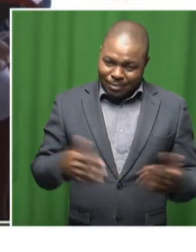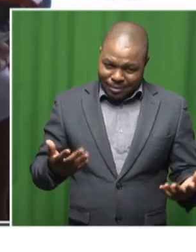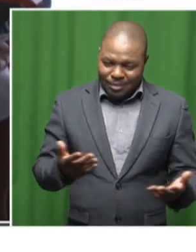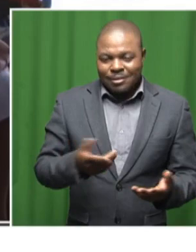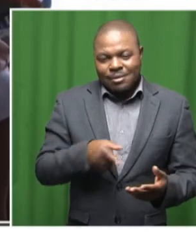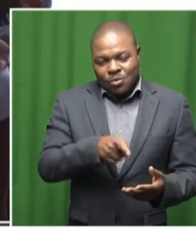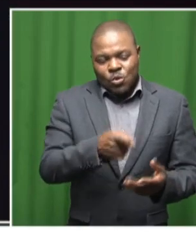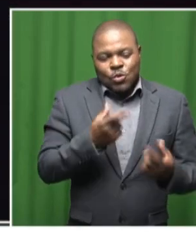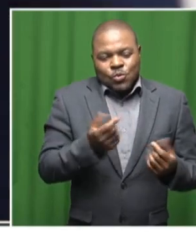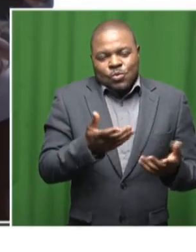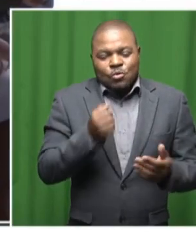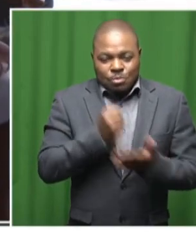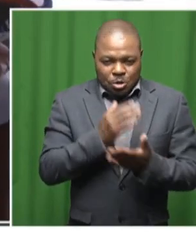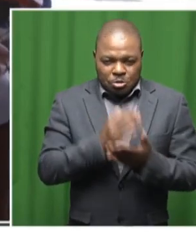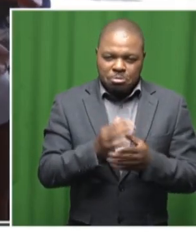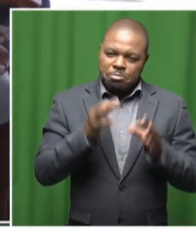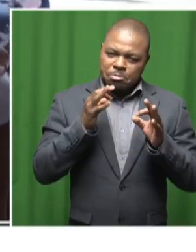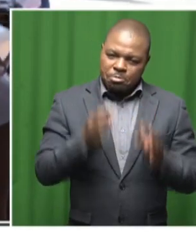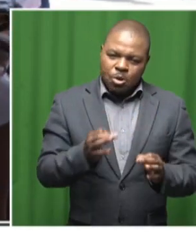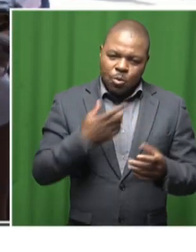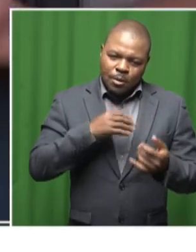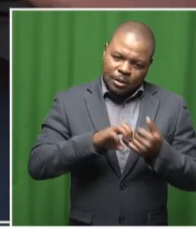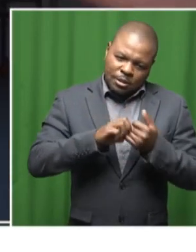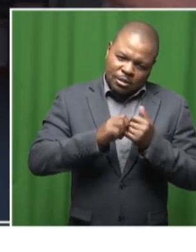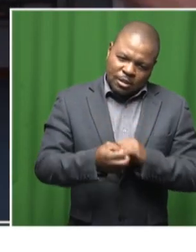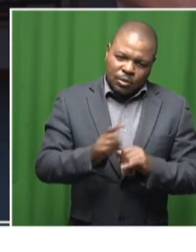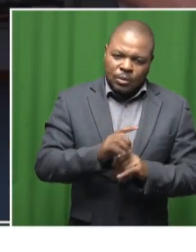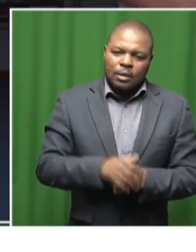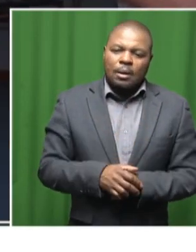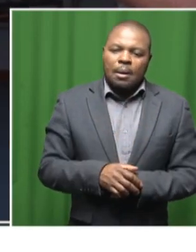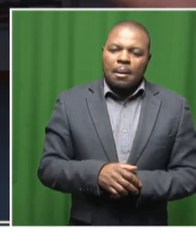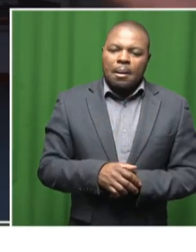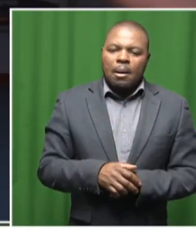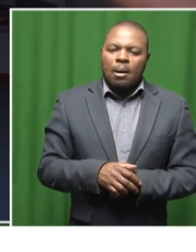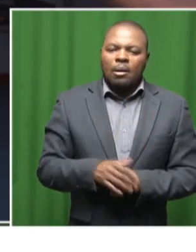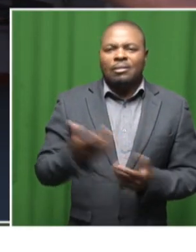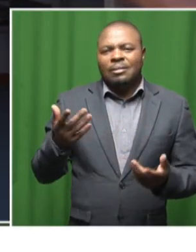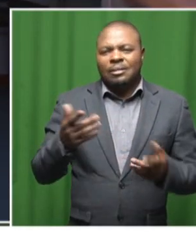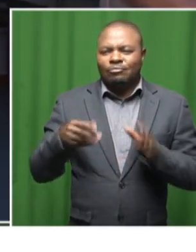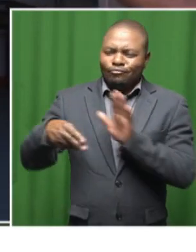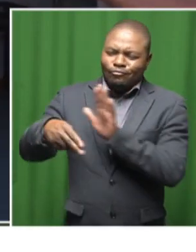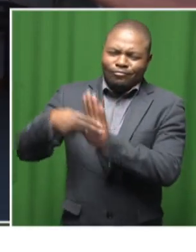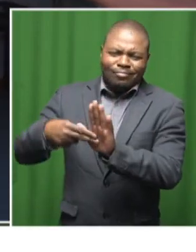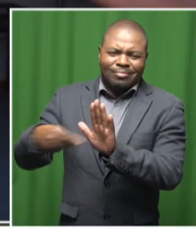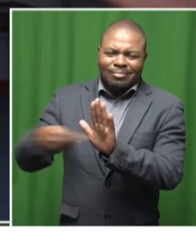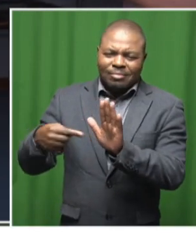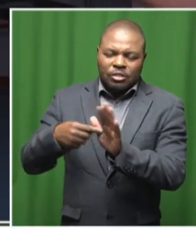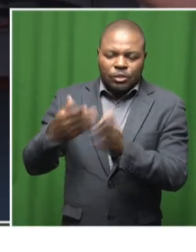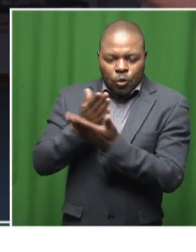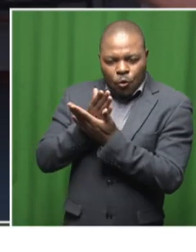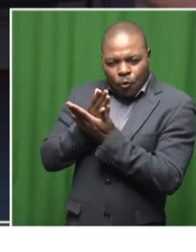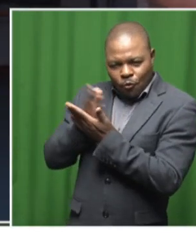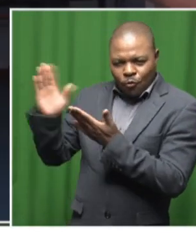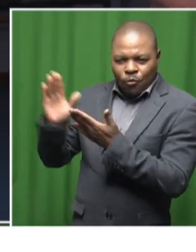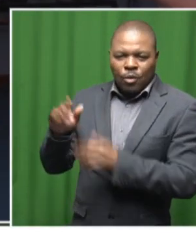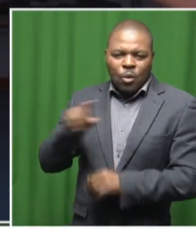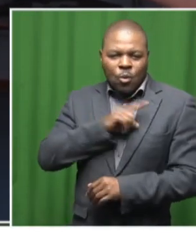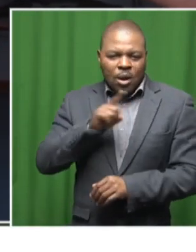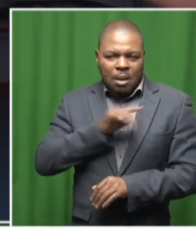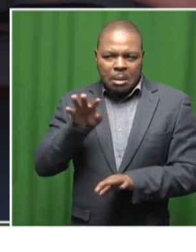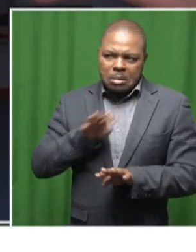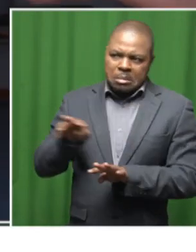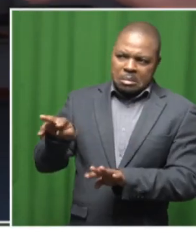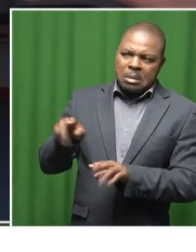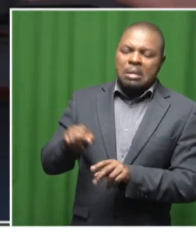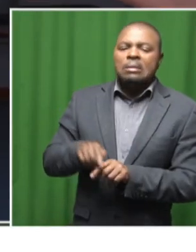things that we are doing to make sure that indeed we try to do away with the stigma that has been associated or that